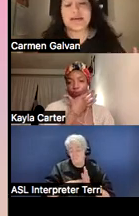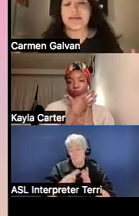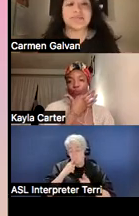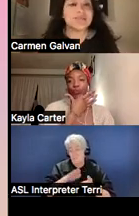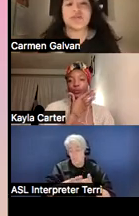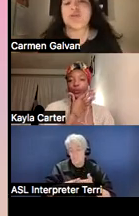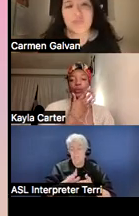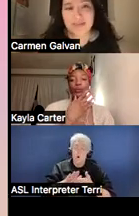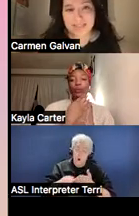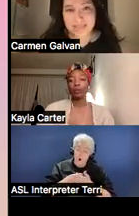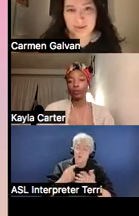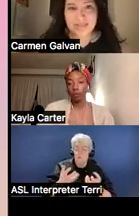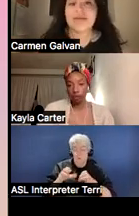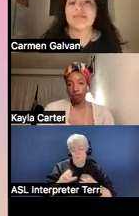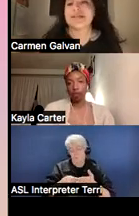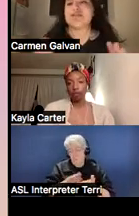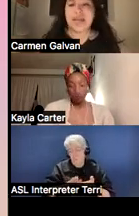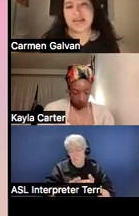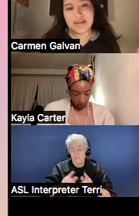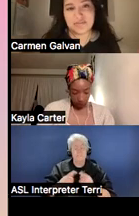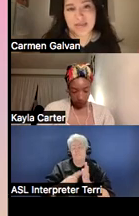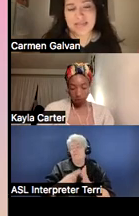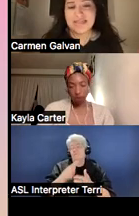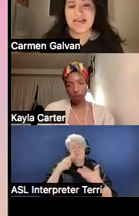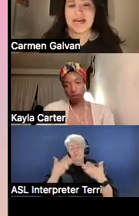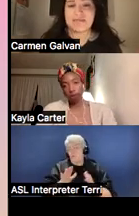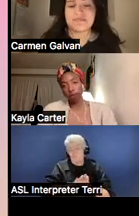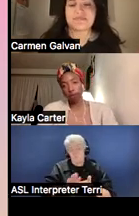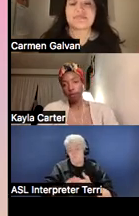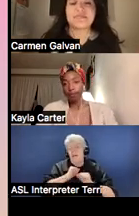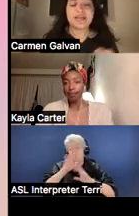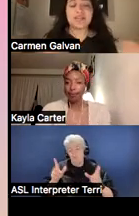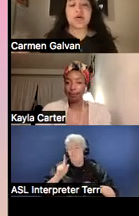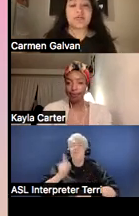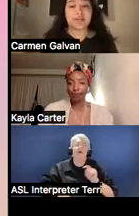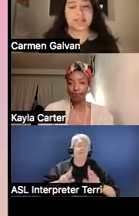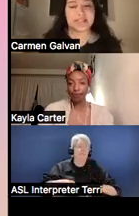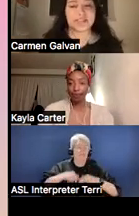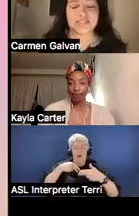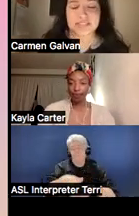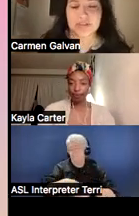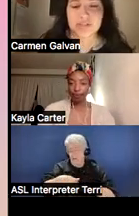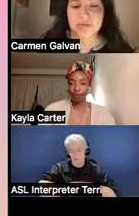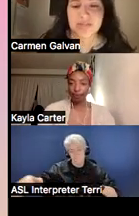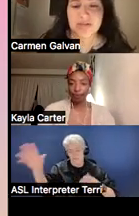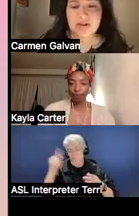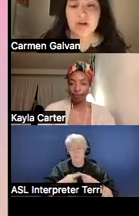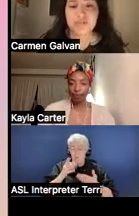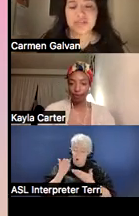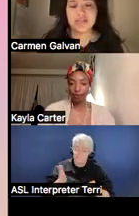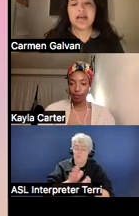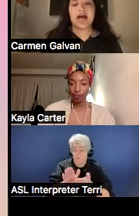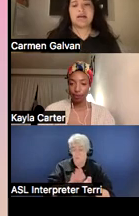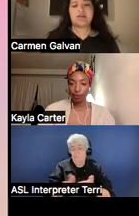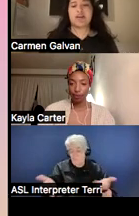And sometimes you don't want to clean at all because you can't get out of bed. And so offering cleaning services is also another